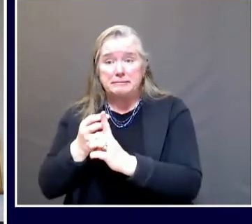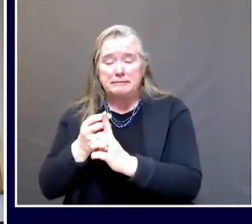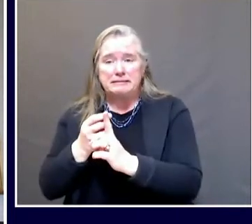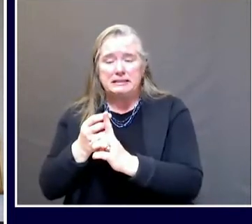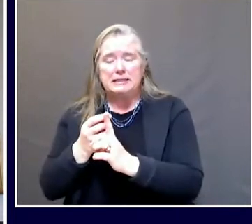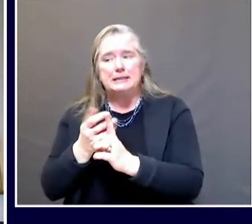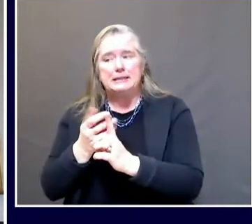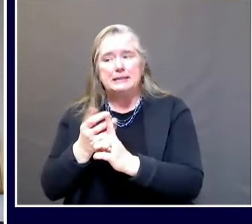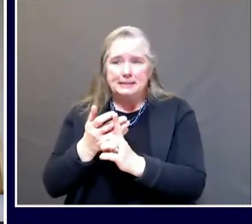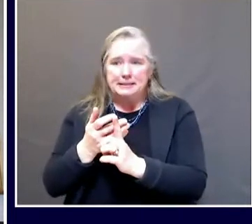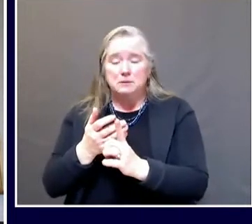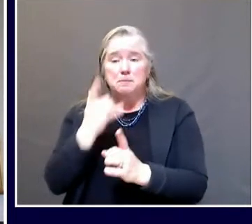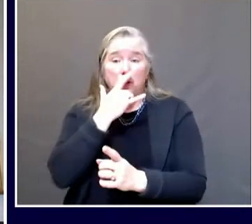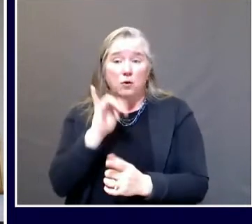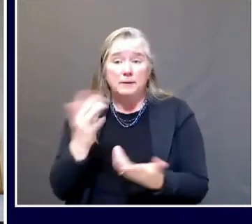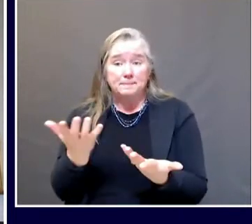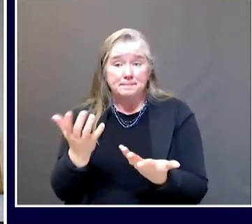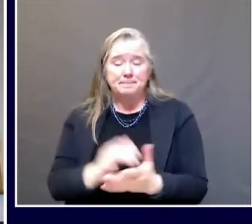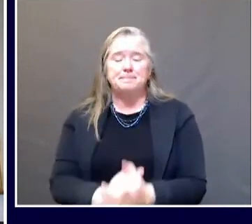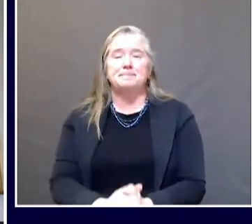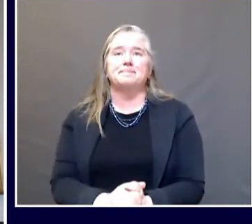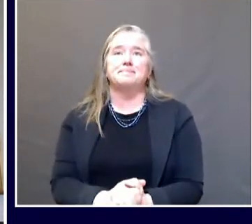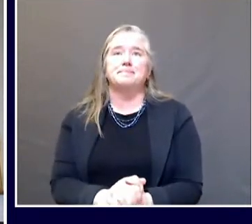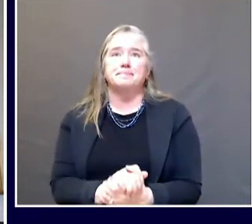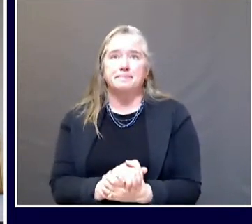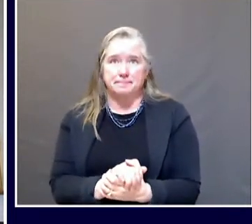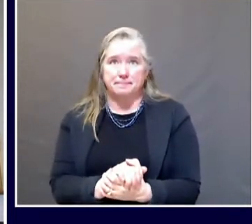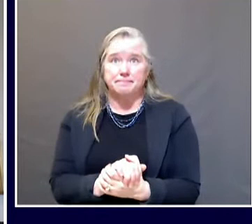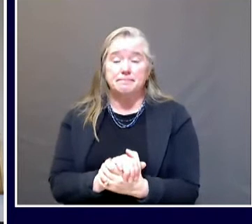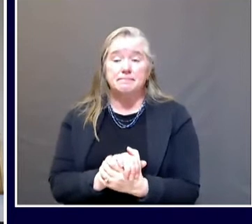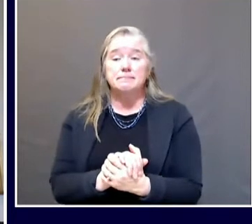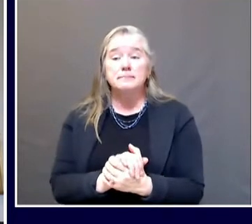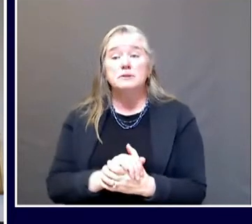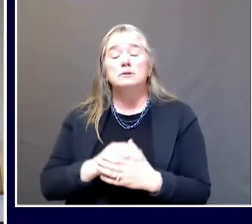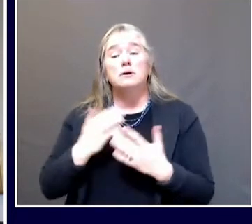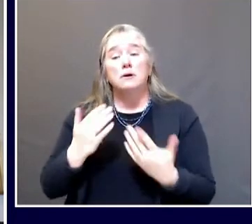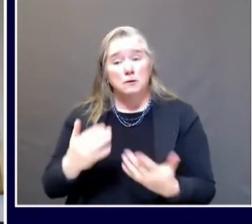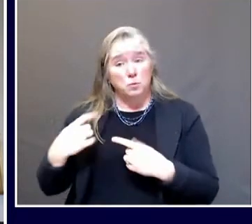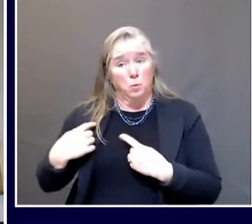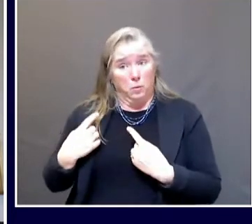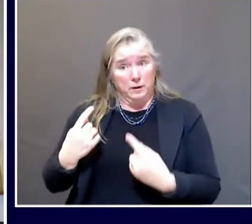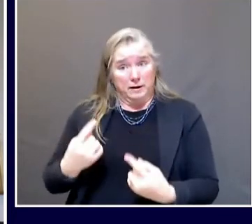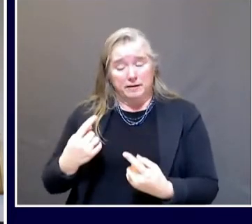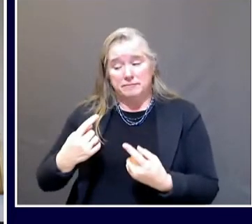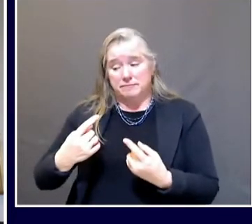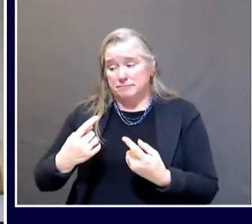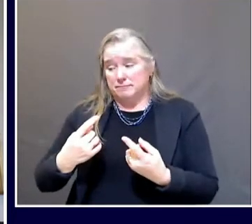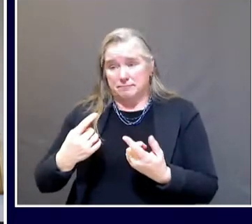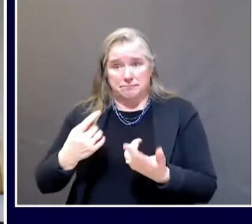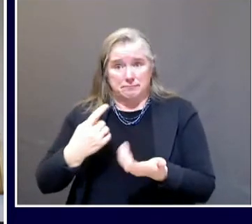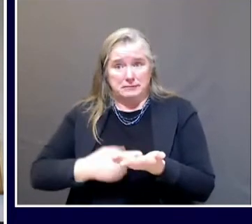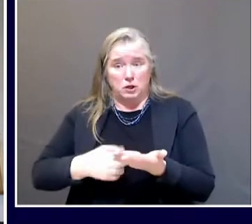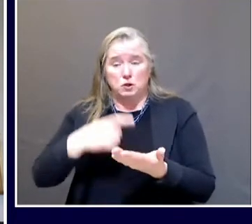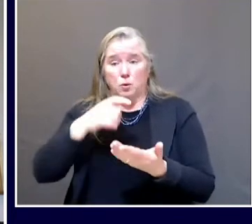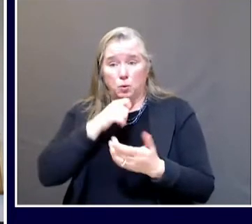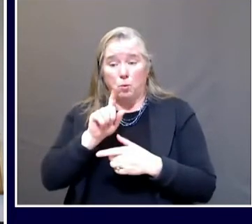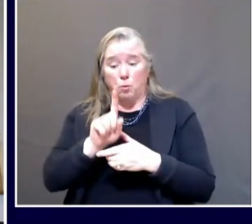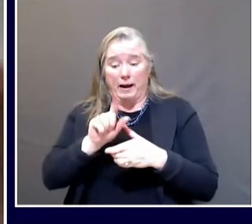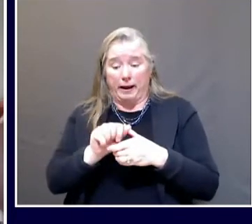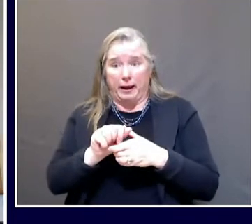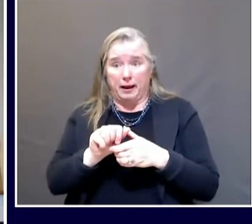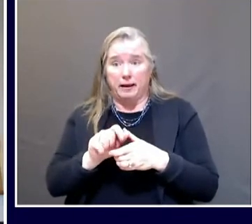you. Well, the bottom line is that it does not affect who may be vaccinated, and it may not